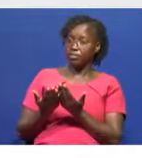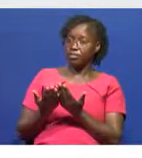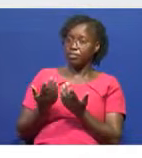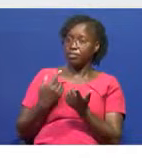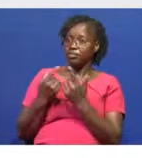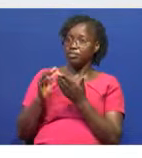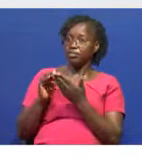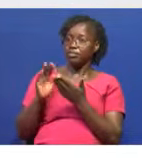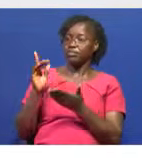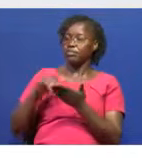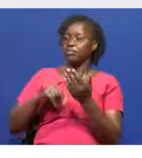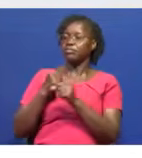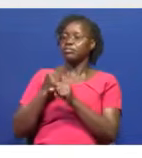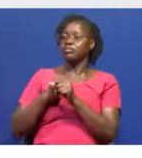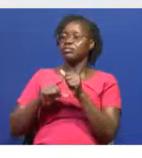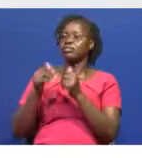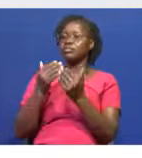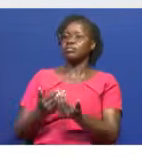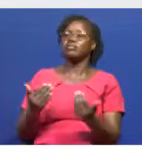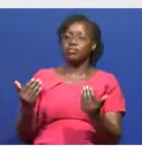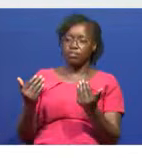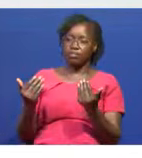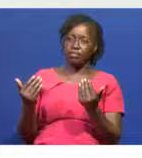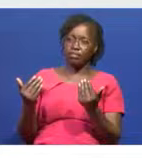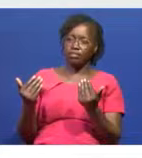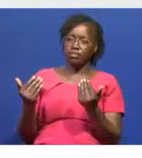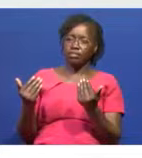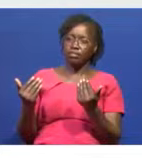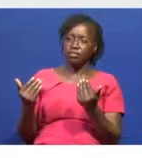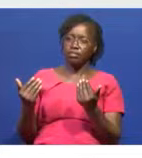about we do about children. Yes. And